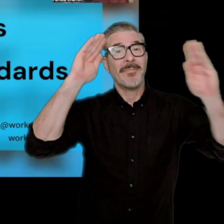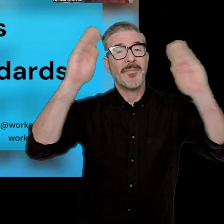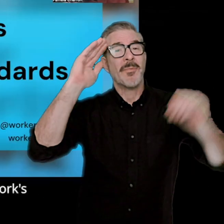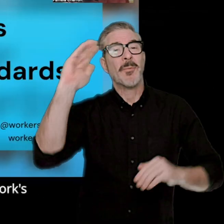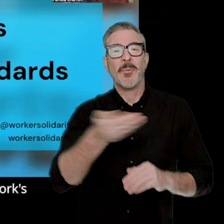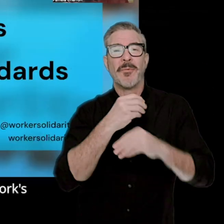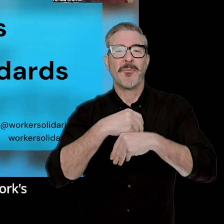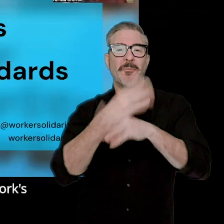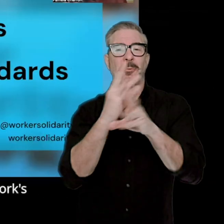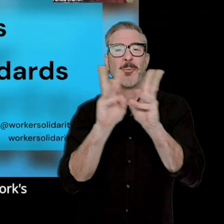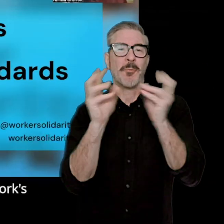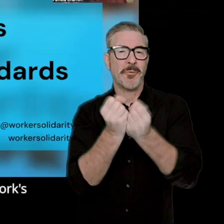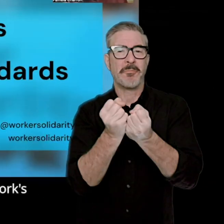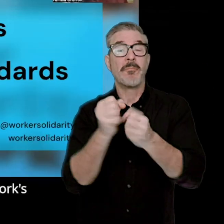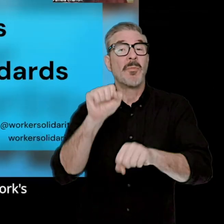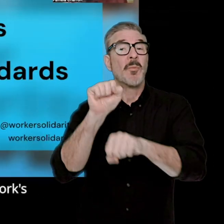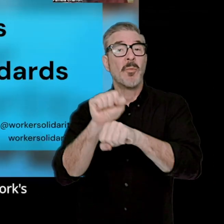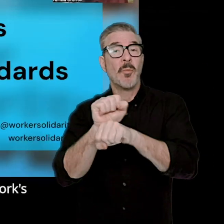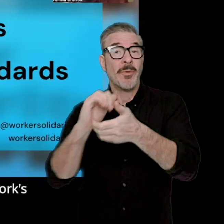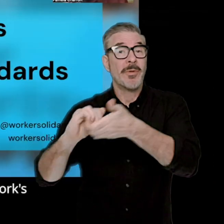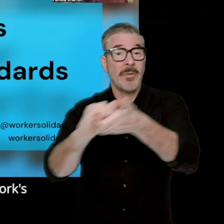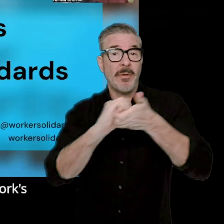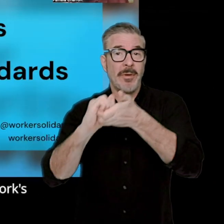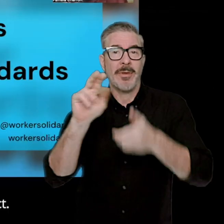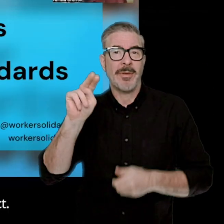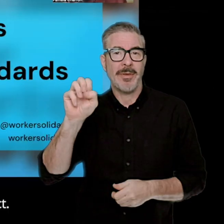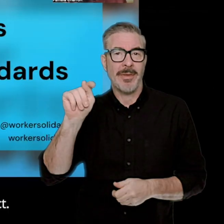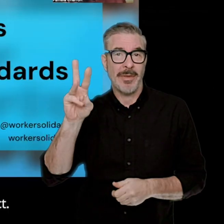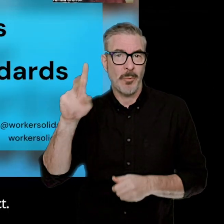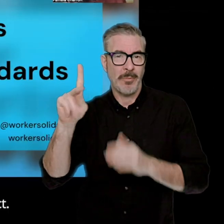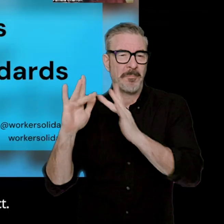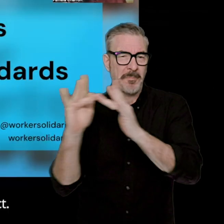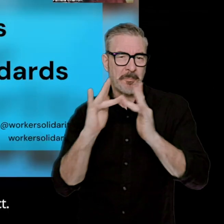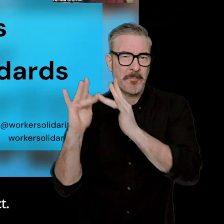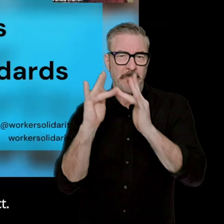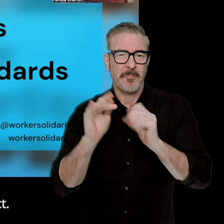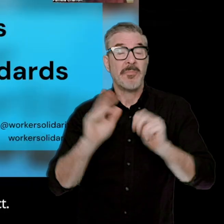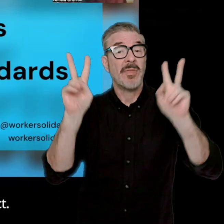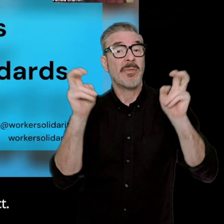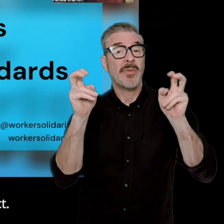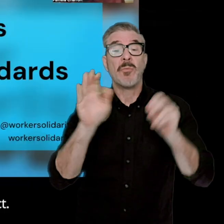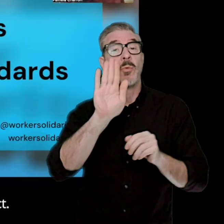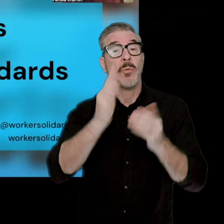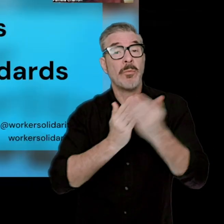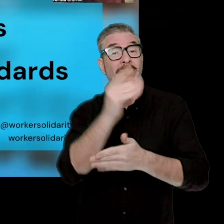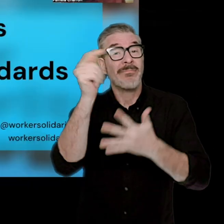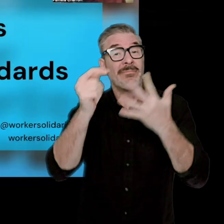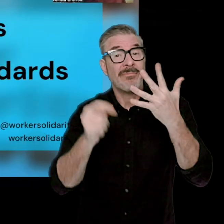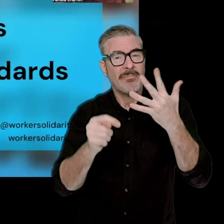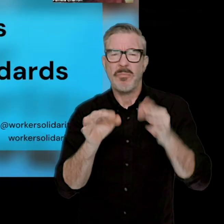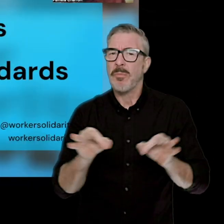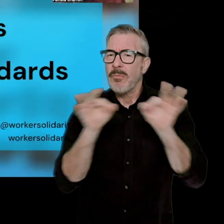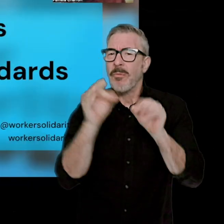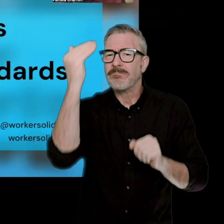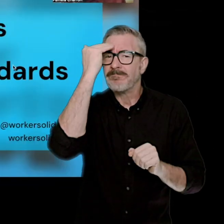Hello. Welcome to the Worker Solidarity Network's Know Your Rights workshops under the Employment Standards Act.